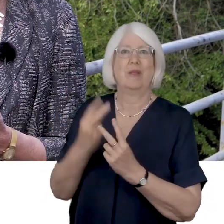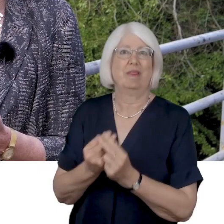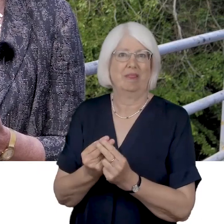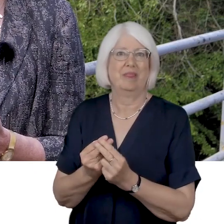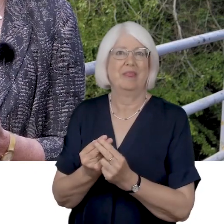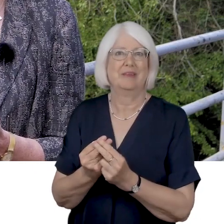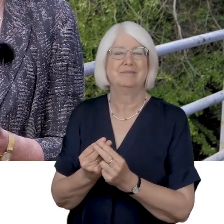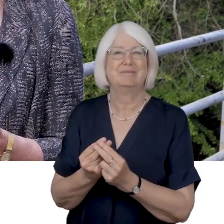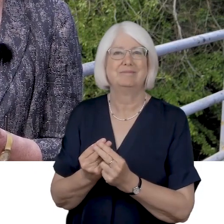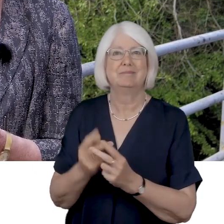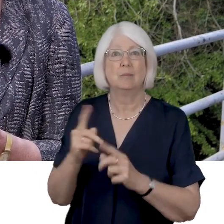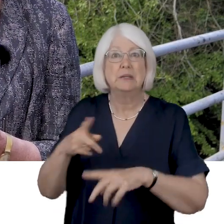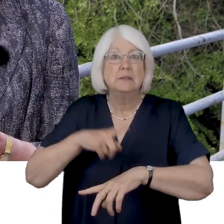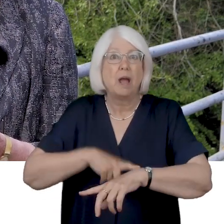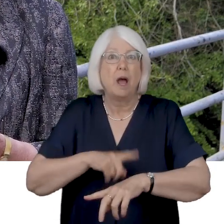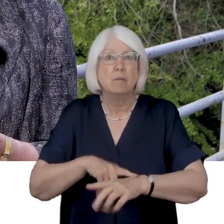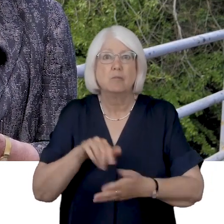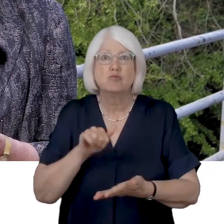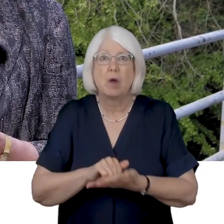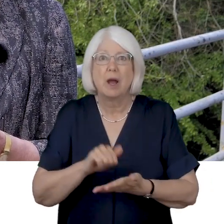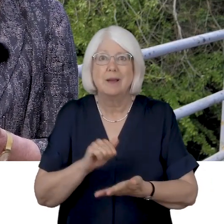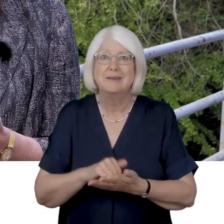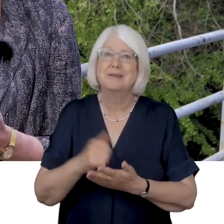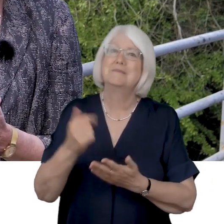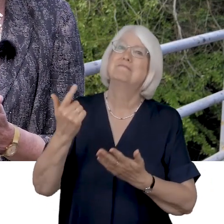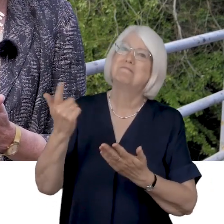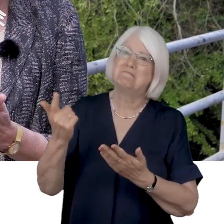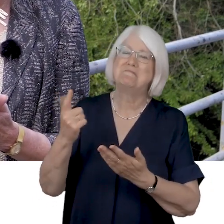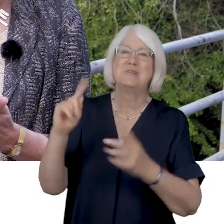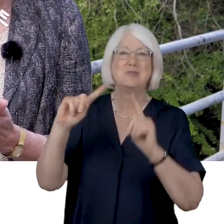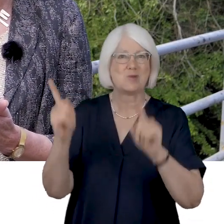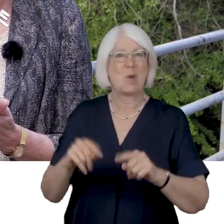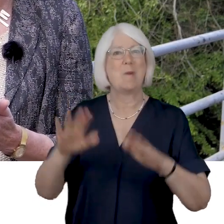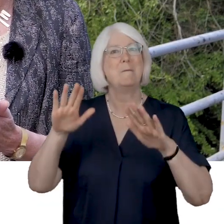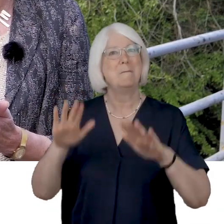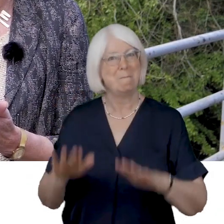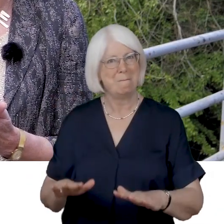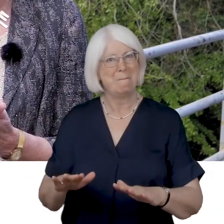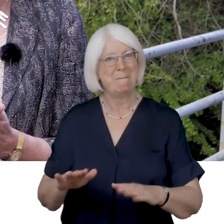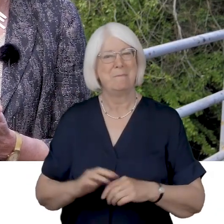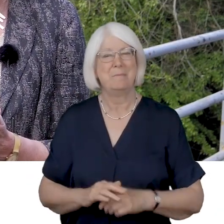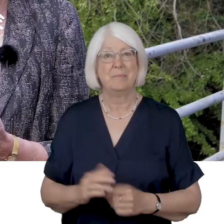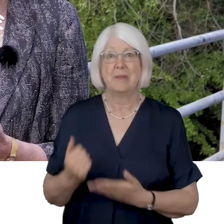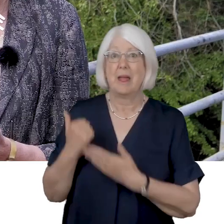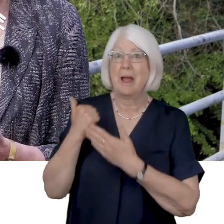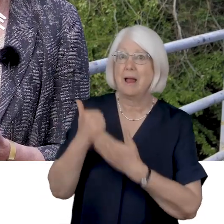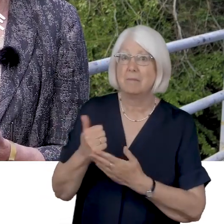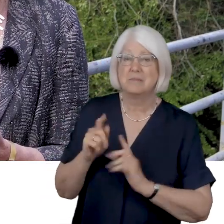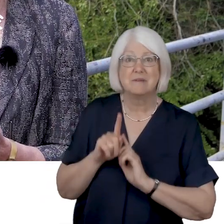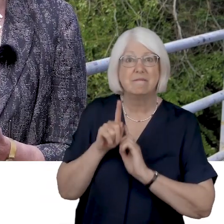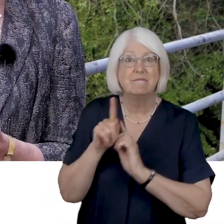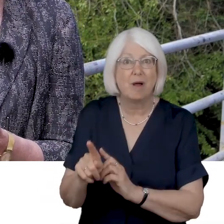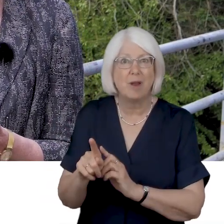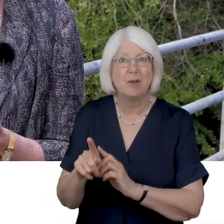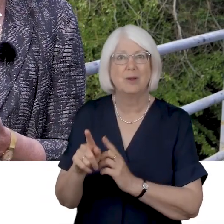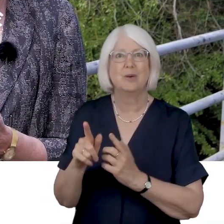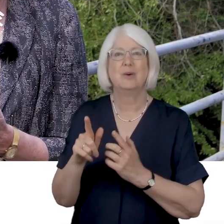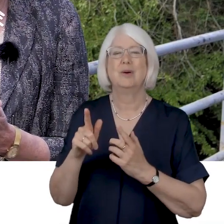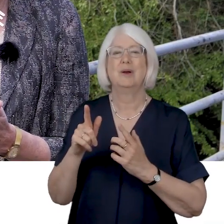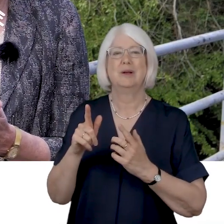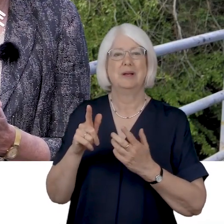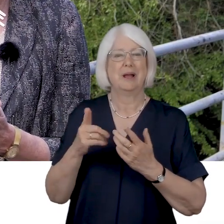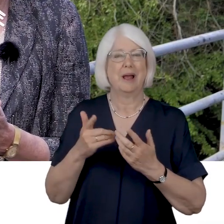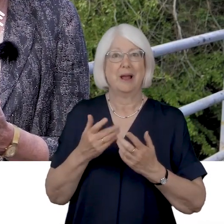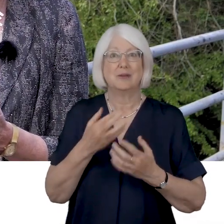there. When the time is right, calm the storm. Help us to follow you into risky